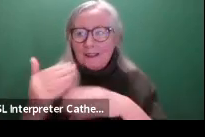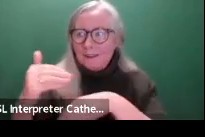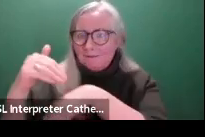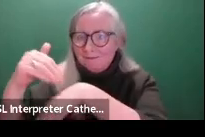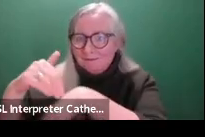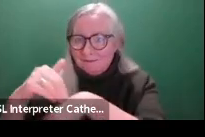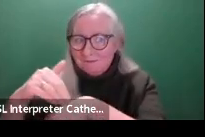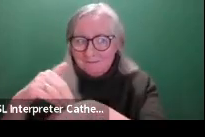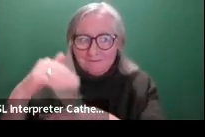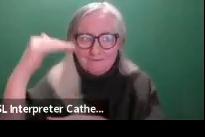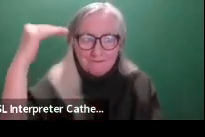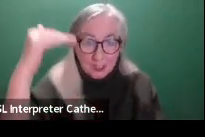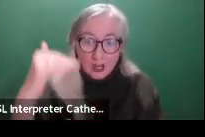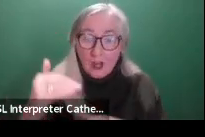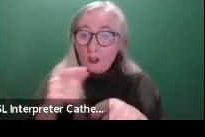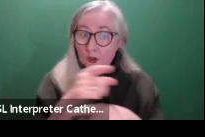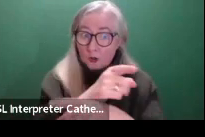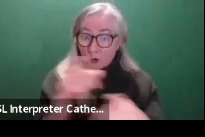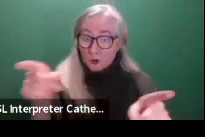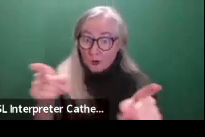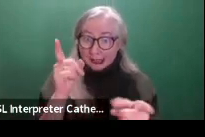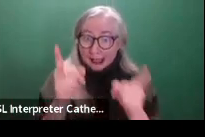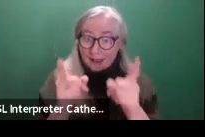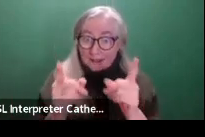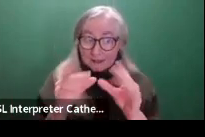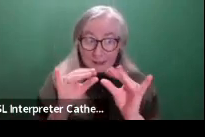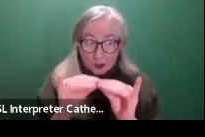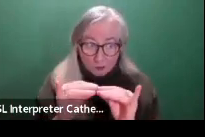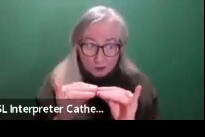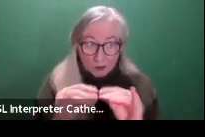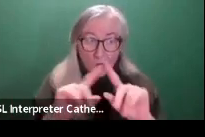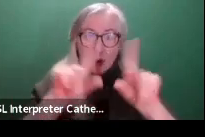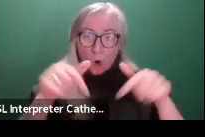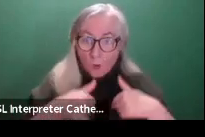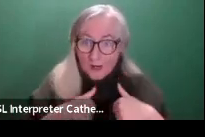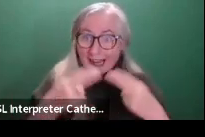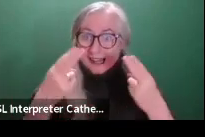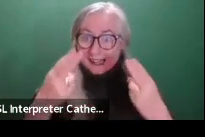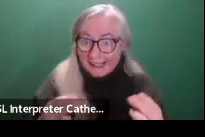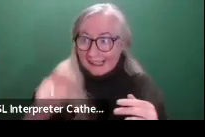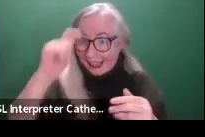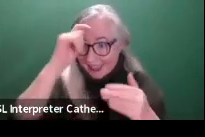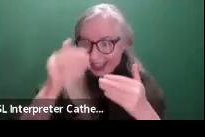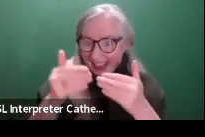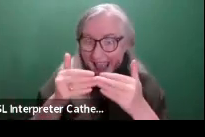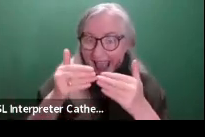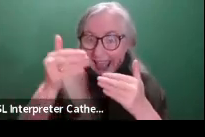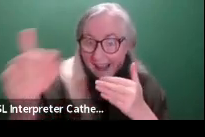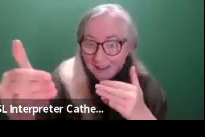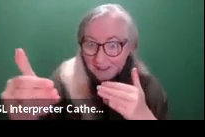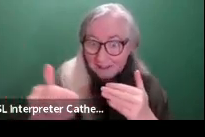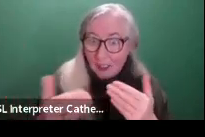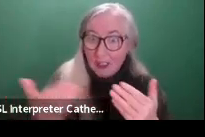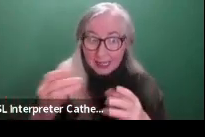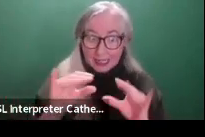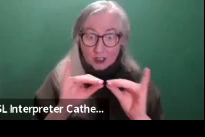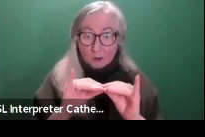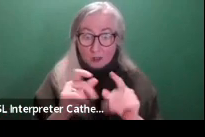then. I think for interpreters, we do need to be thinking ahead. The interpreting